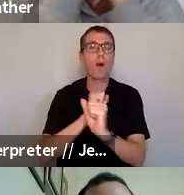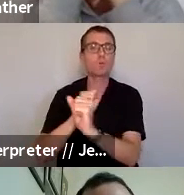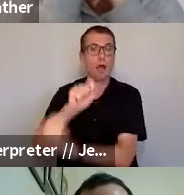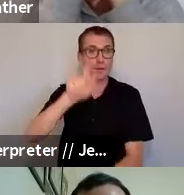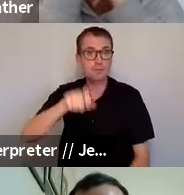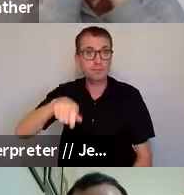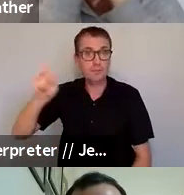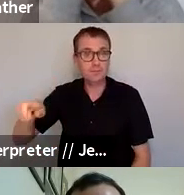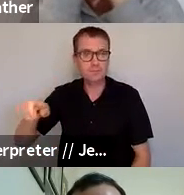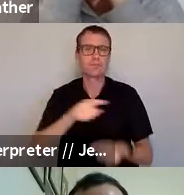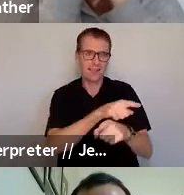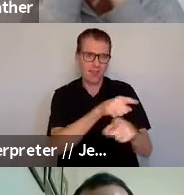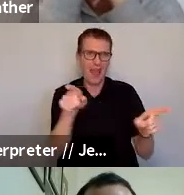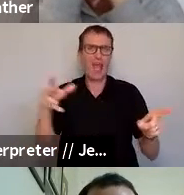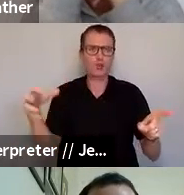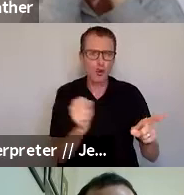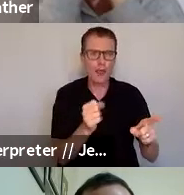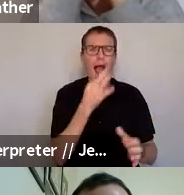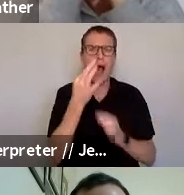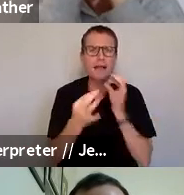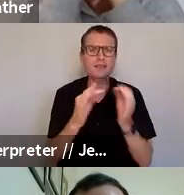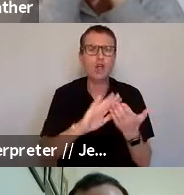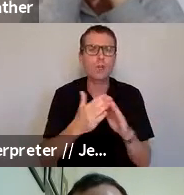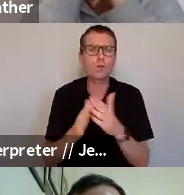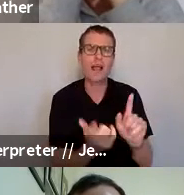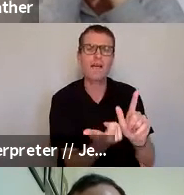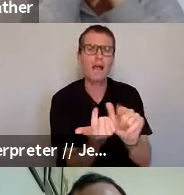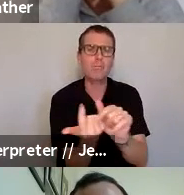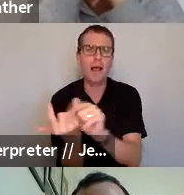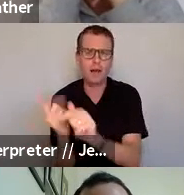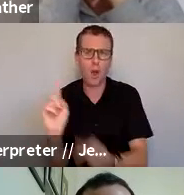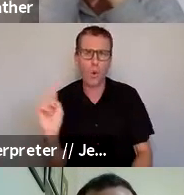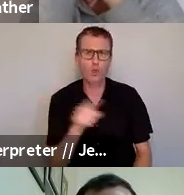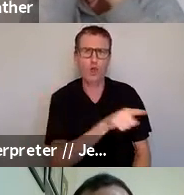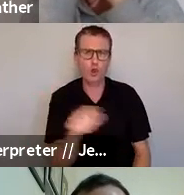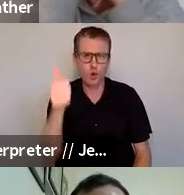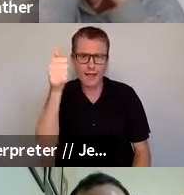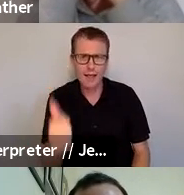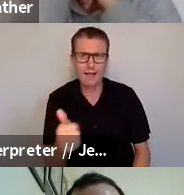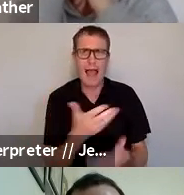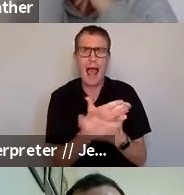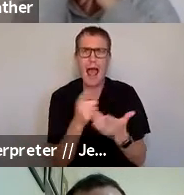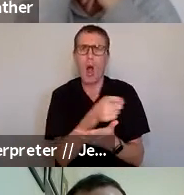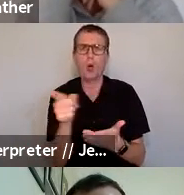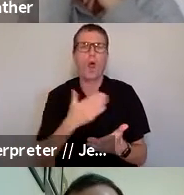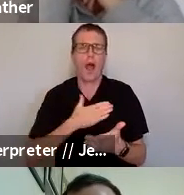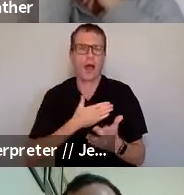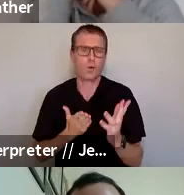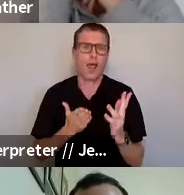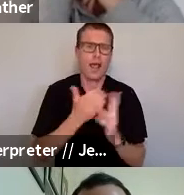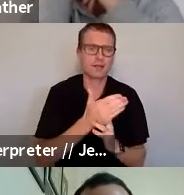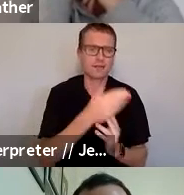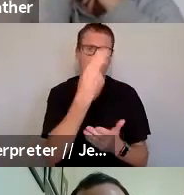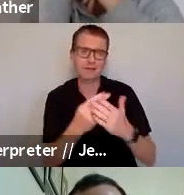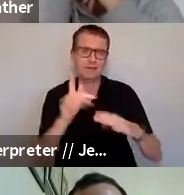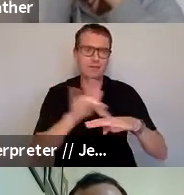them, ask what they want to see, ask what their preferred way of accessing the arts is, because that's where